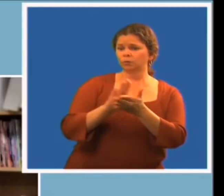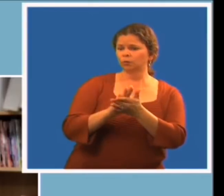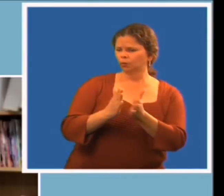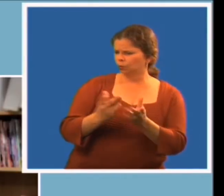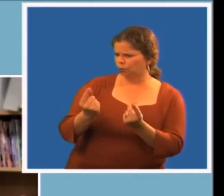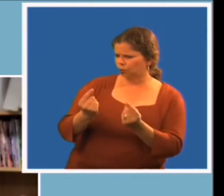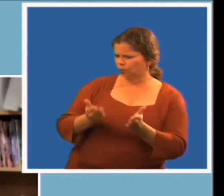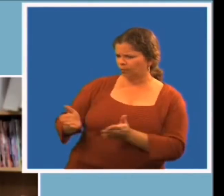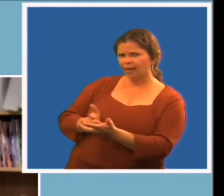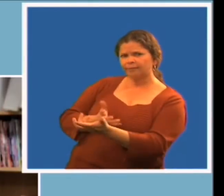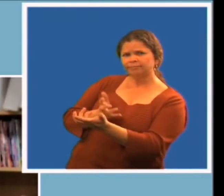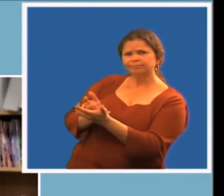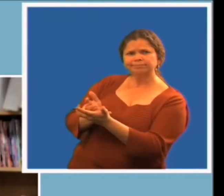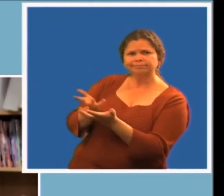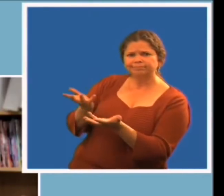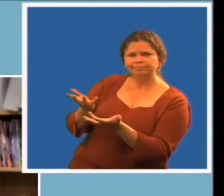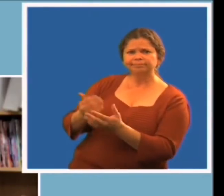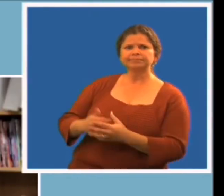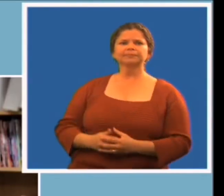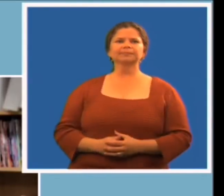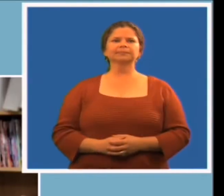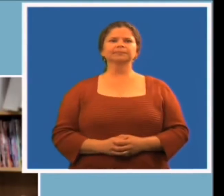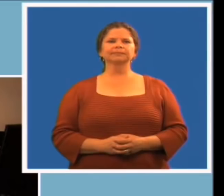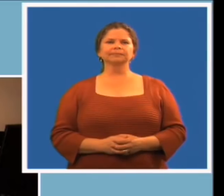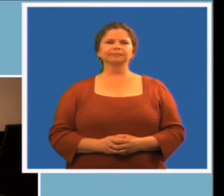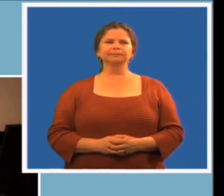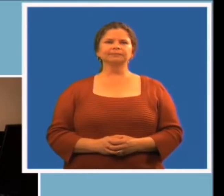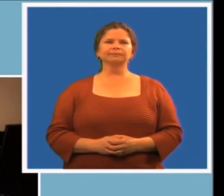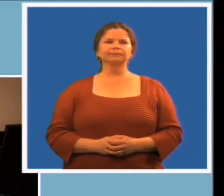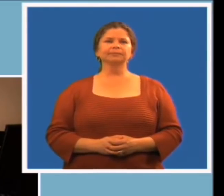Mr. Farrell, I have Mr. Aruda on line 1. Thanks, Rose.